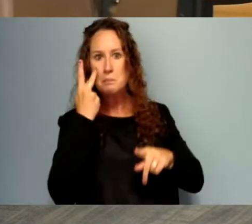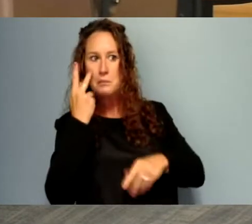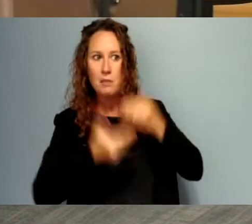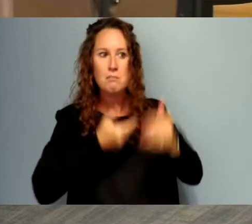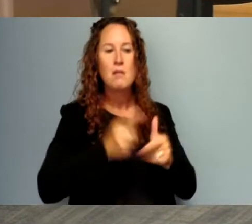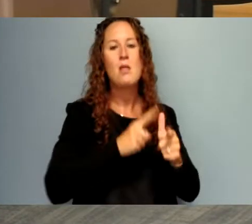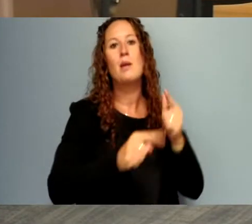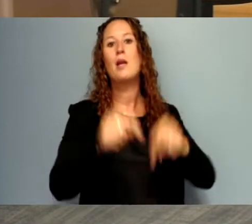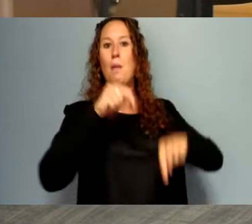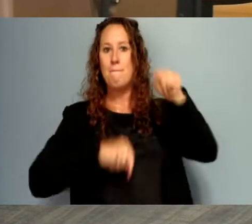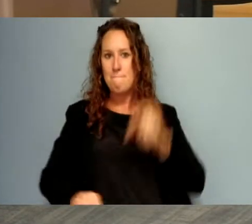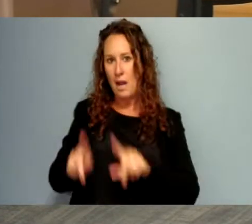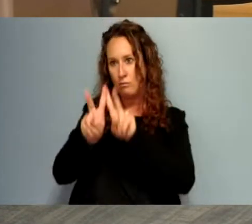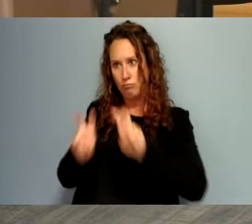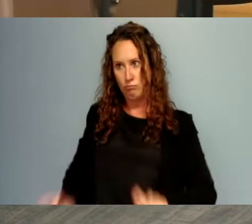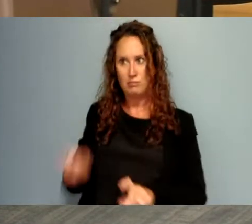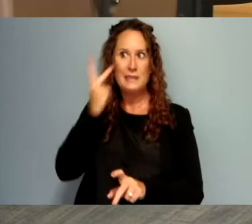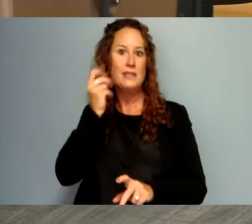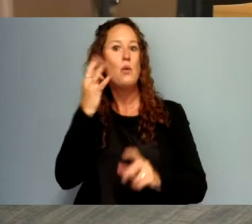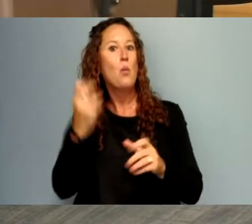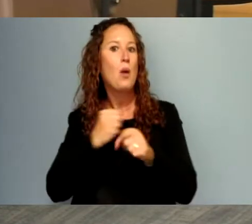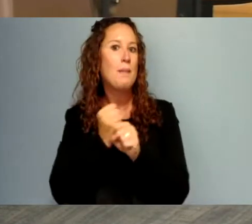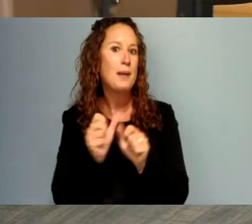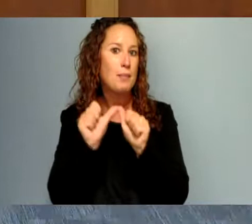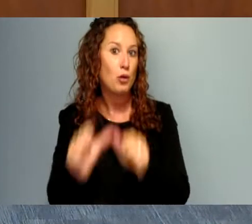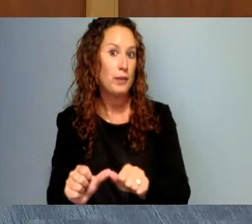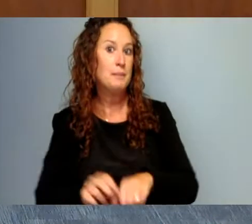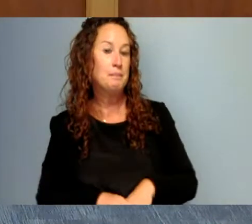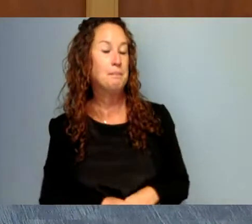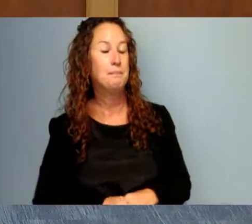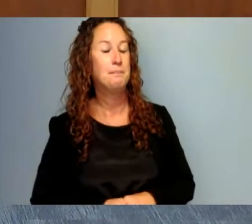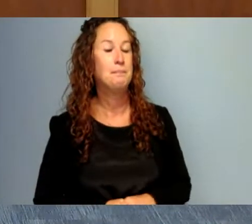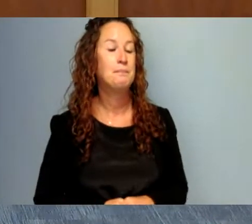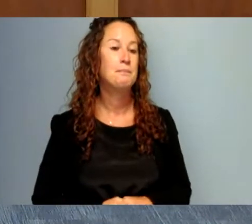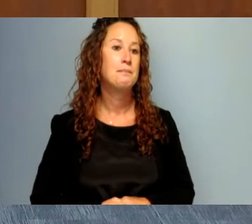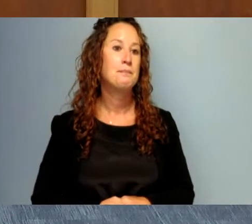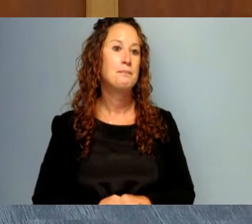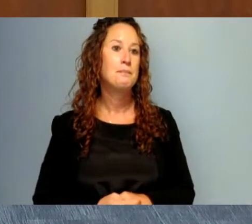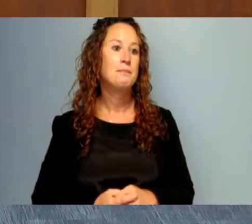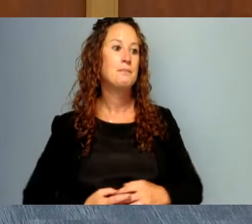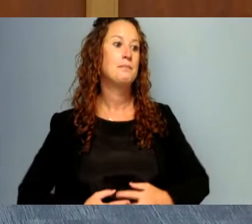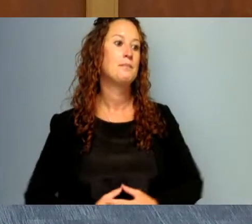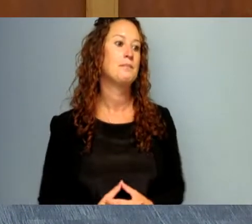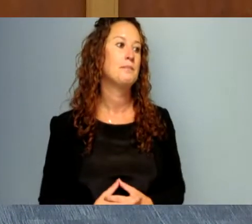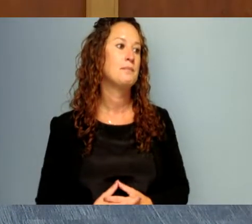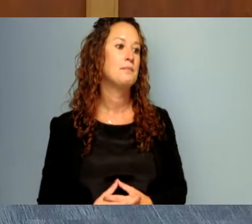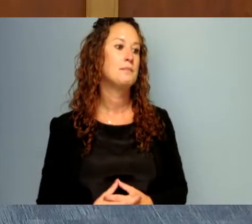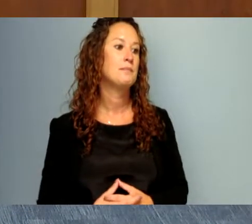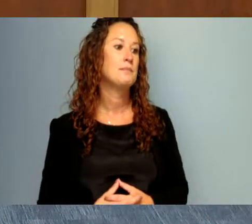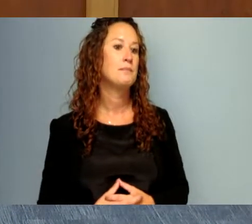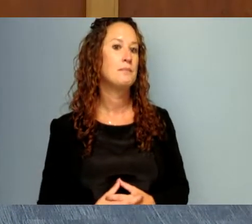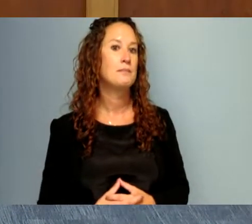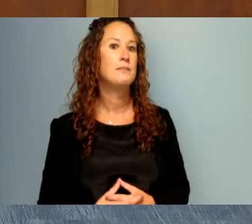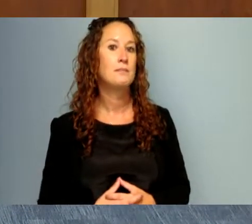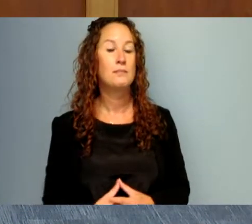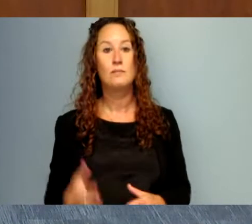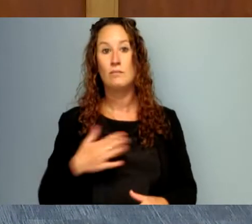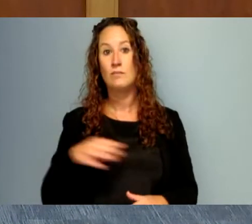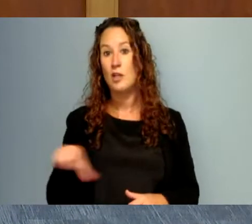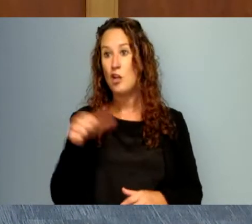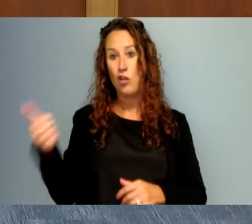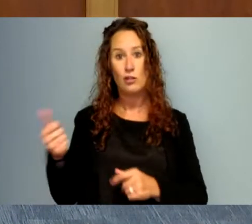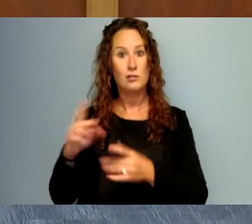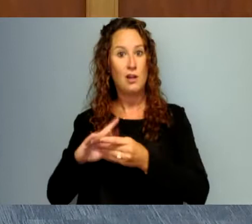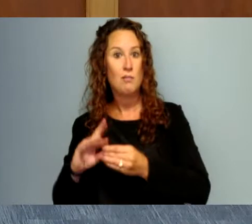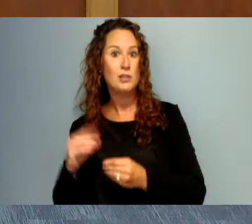full permanent. Okay. All right, thank you. Makes sense. All right. Appreciate it. No other comments or questions?